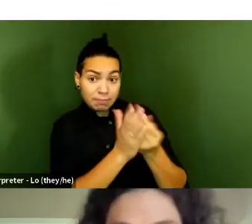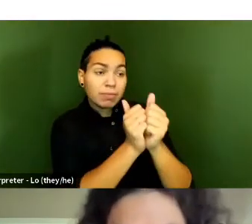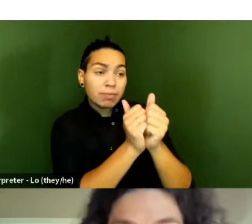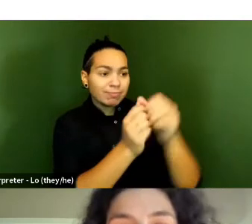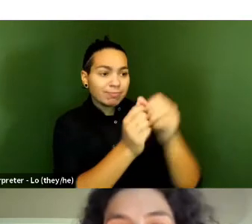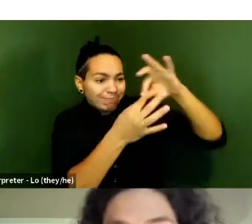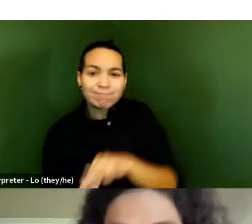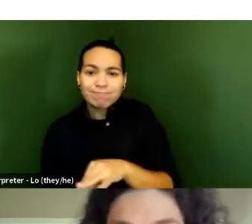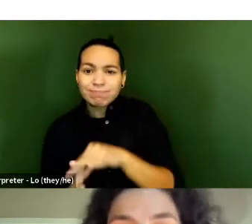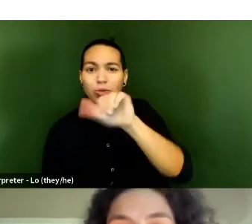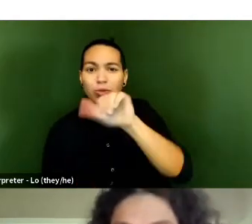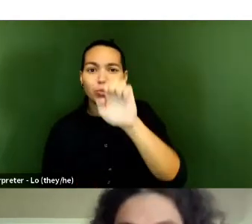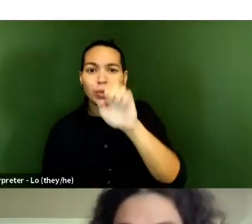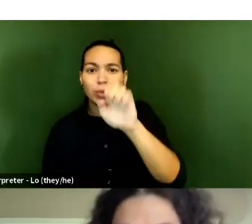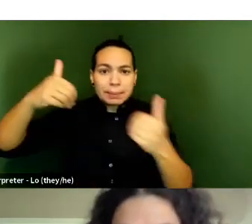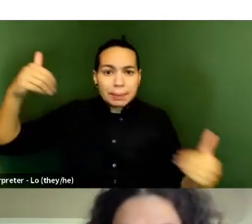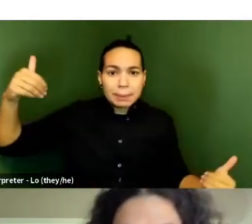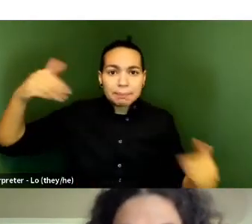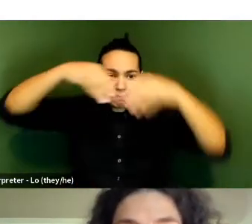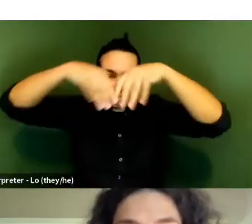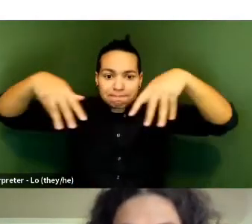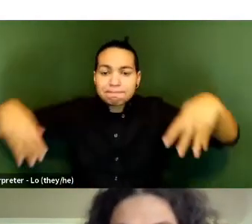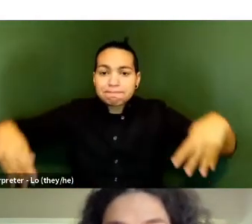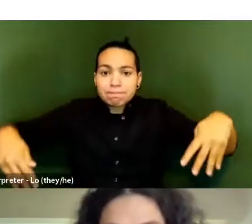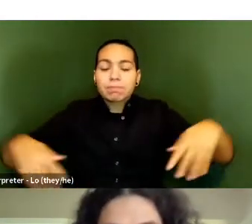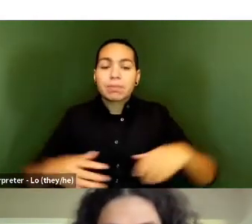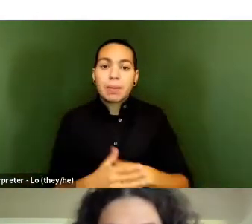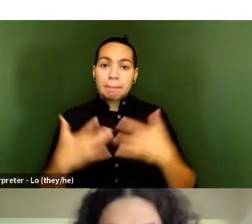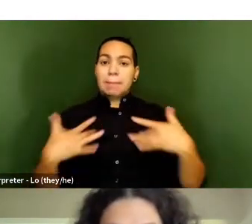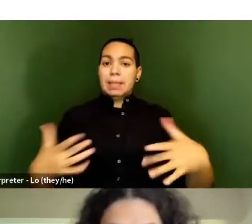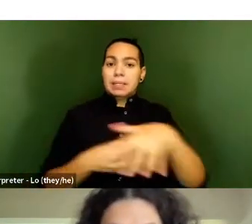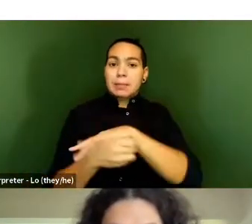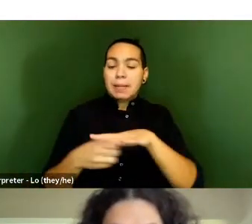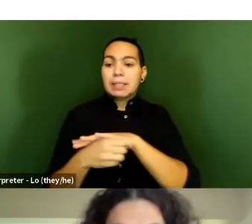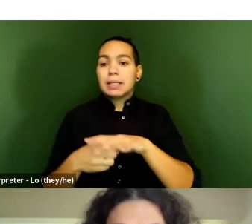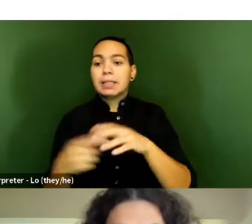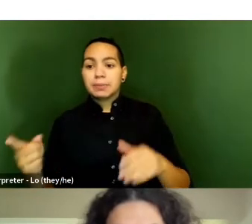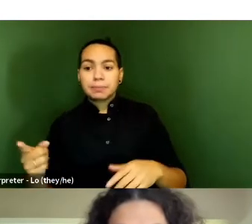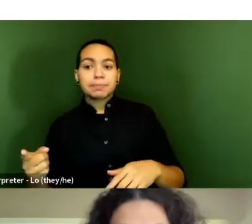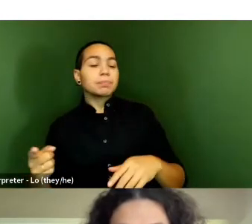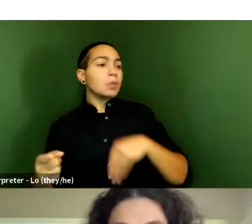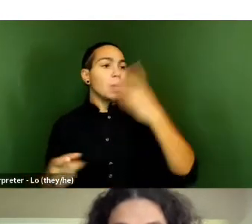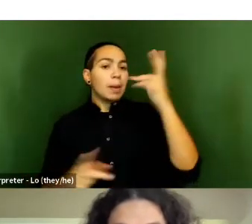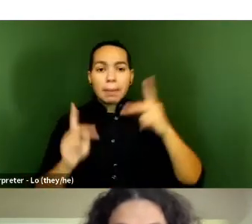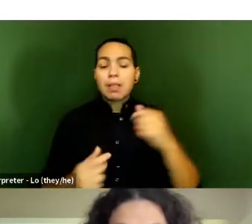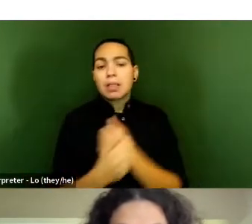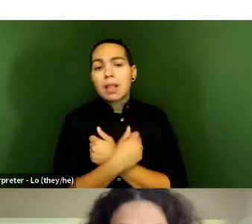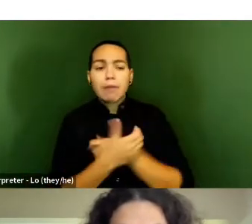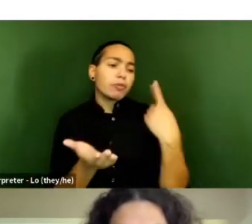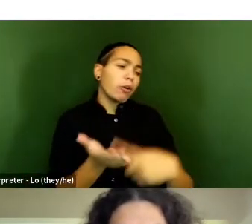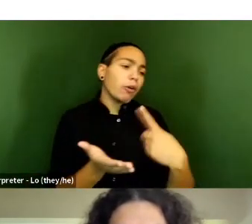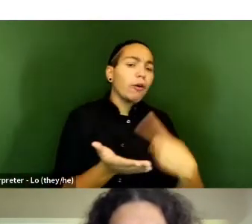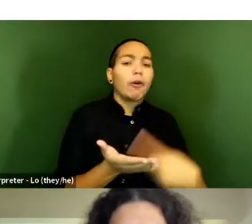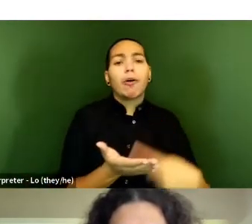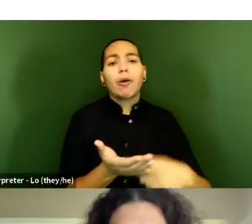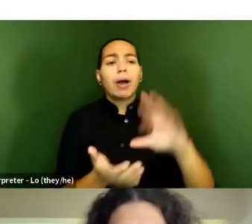that I think often in spaces where, like, white Marxists, for example, love talking about capitalism, but don't necessarily